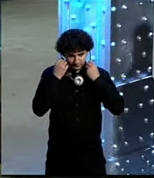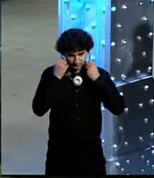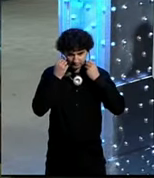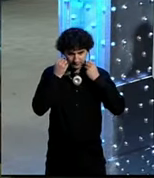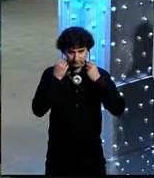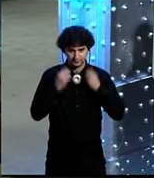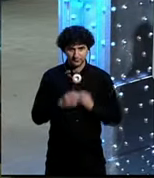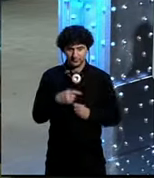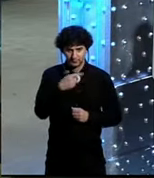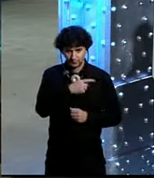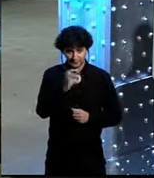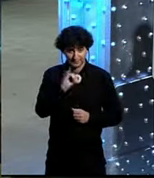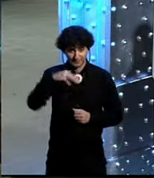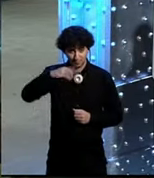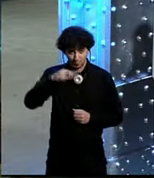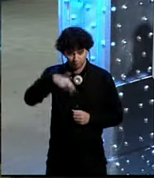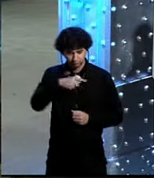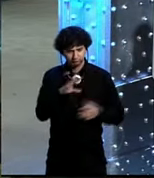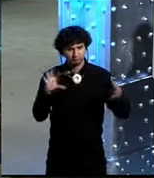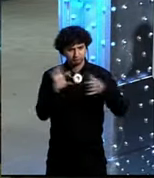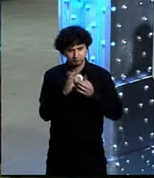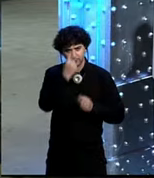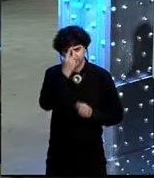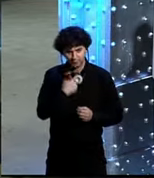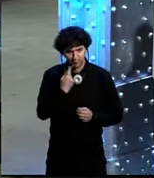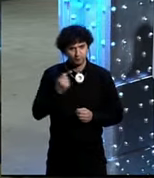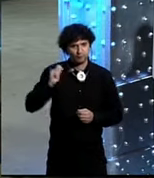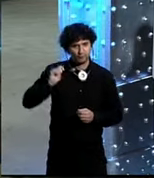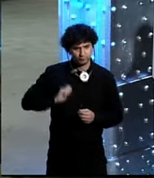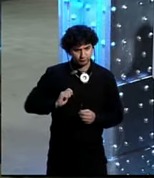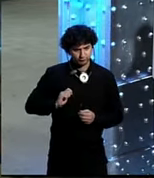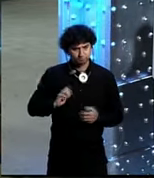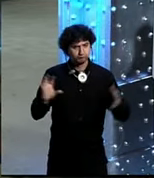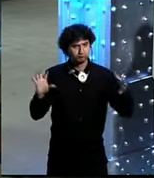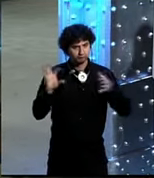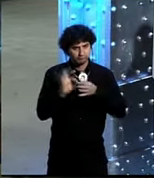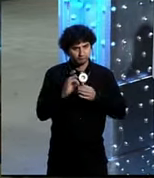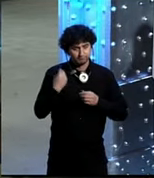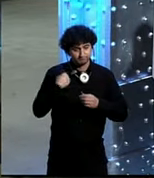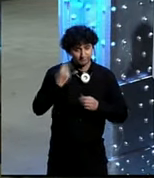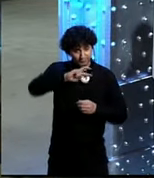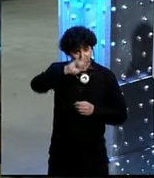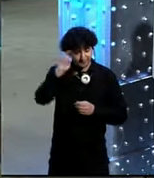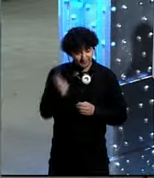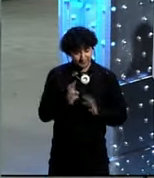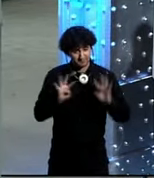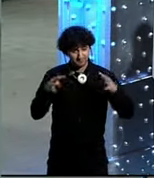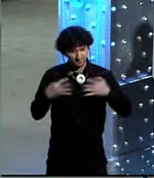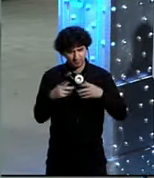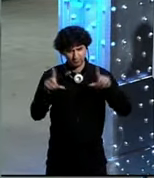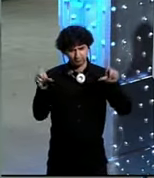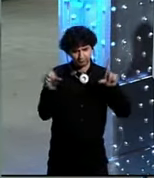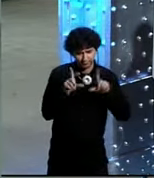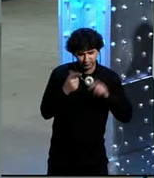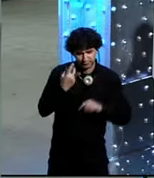Caja perfectamente. This was that Simmons really fits in that profile of a professional that's devoted himself